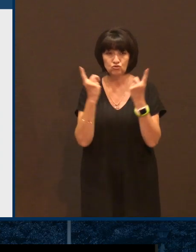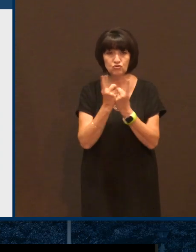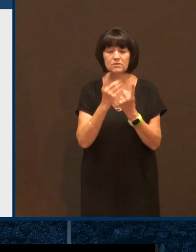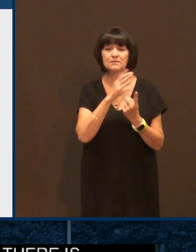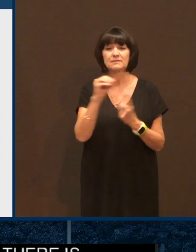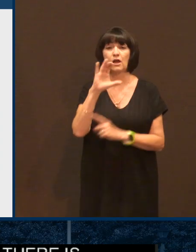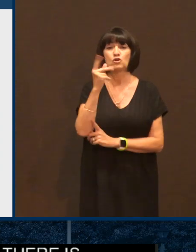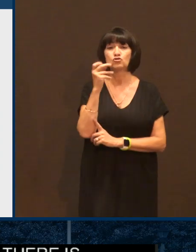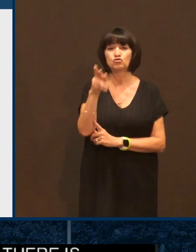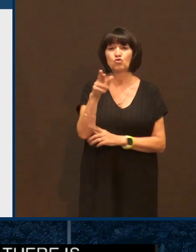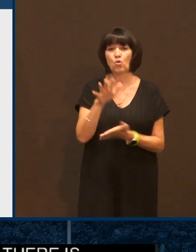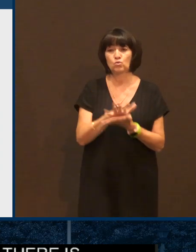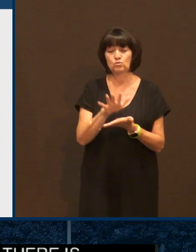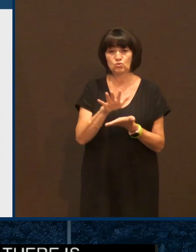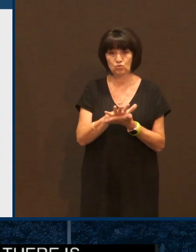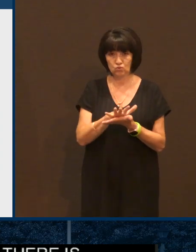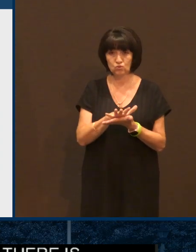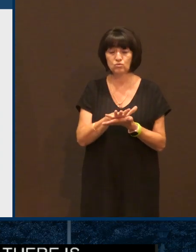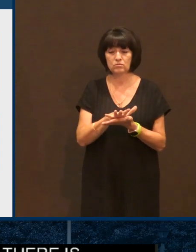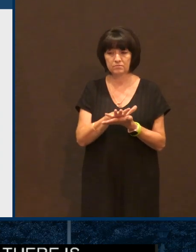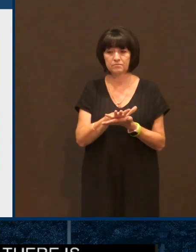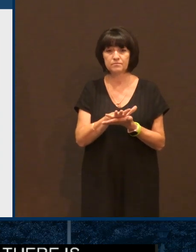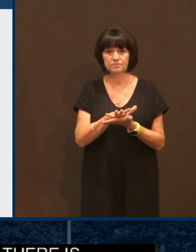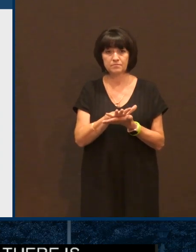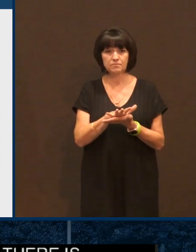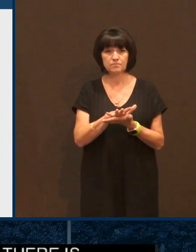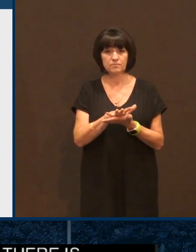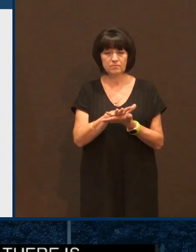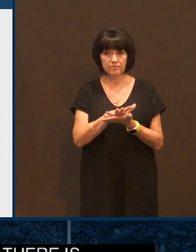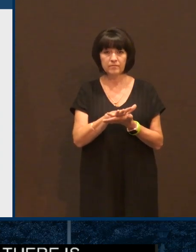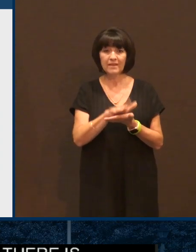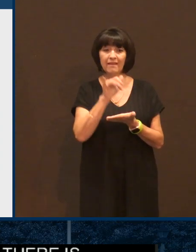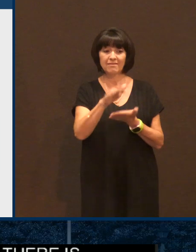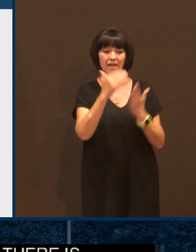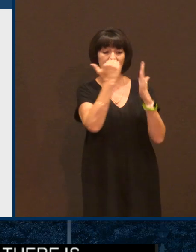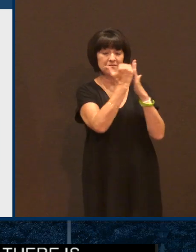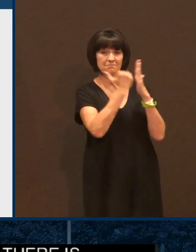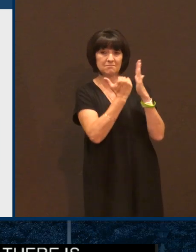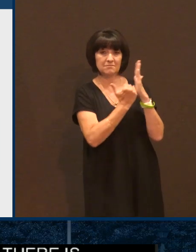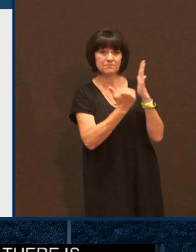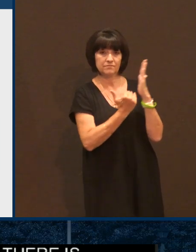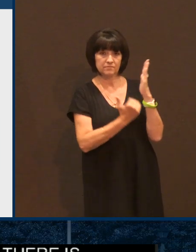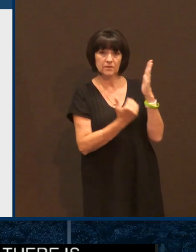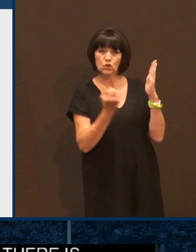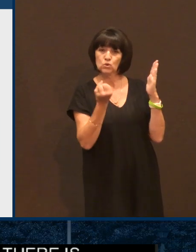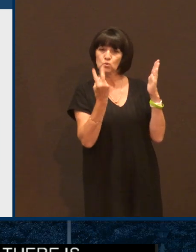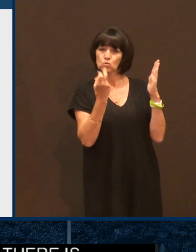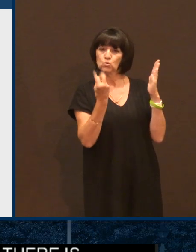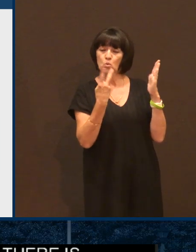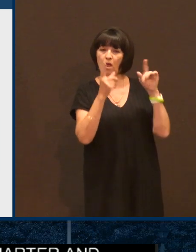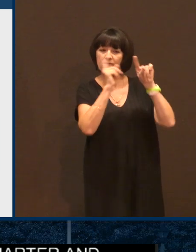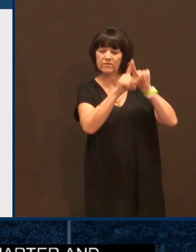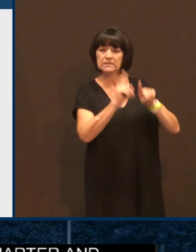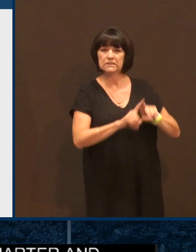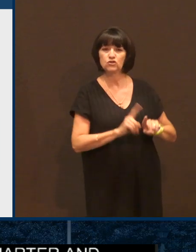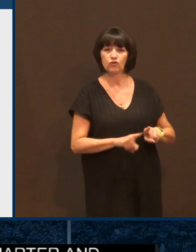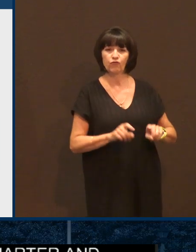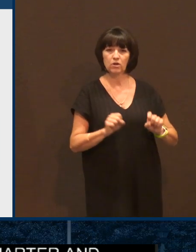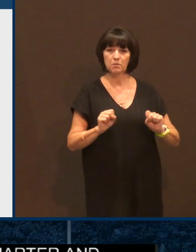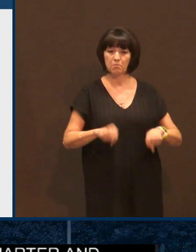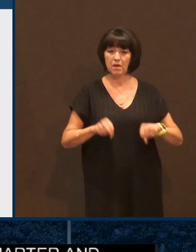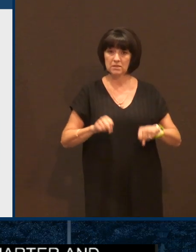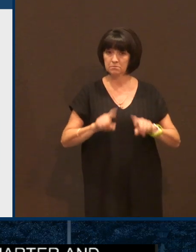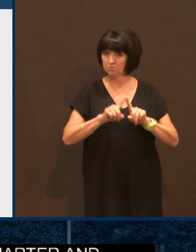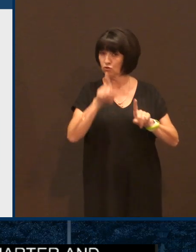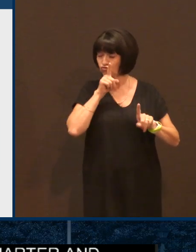operations. There was a listing of about 12 things that were possibilities, but in essence, this money has